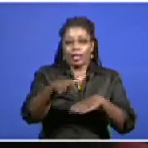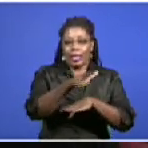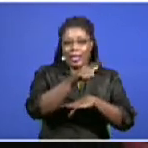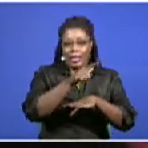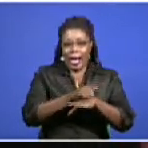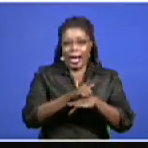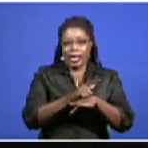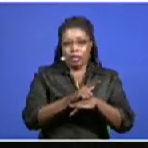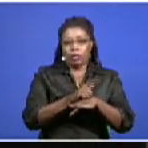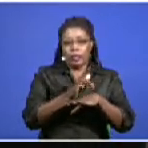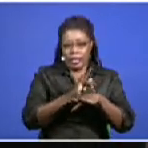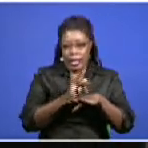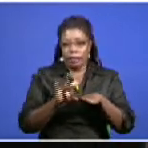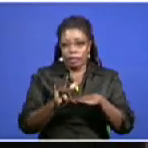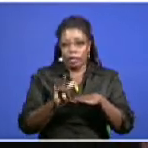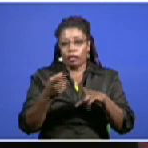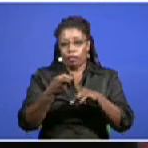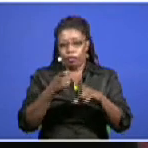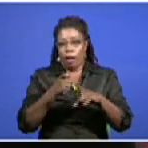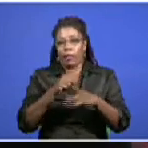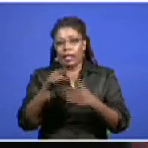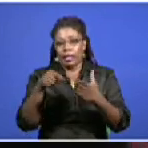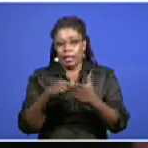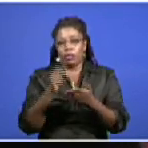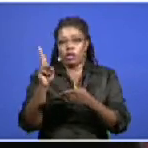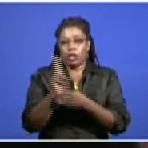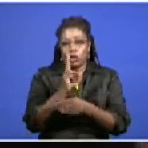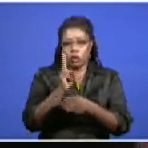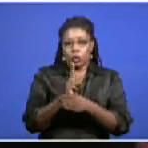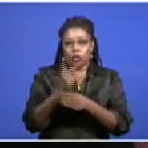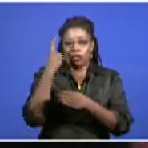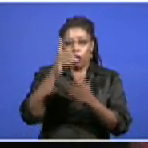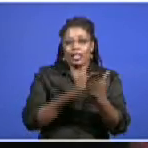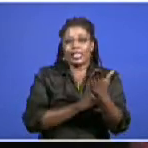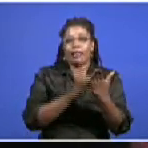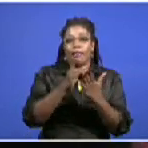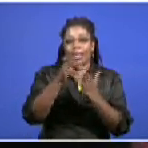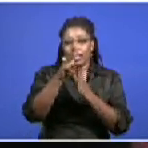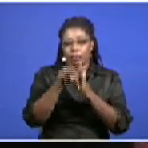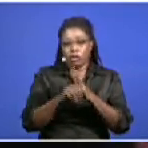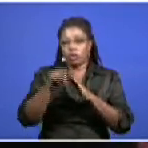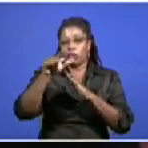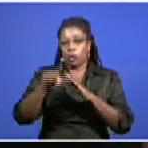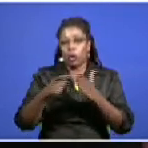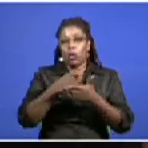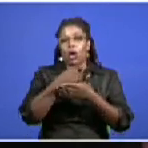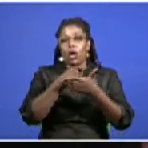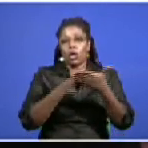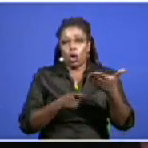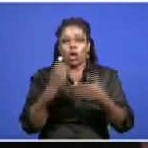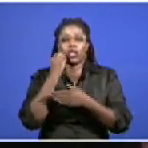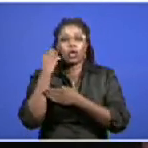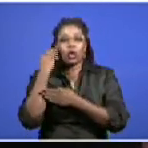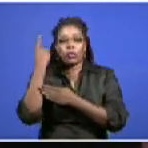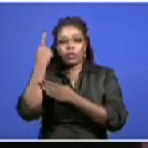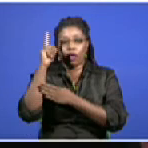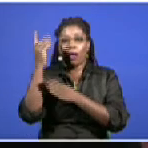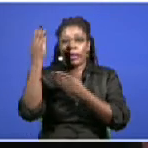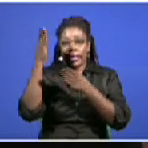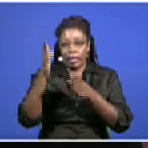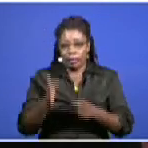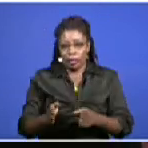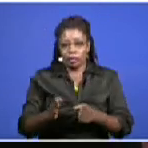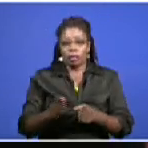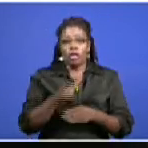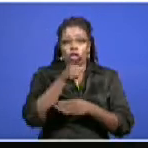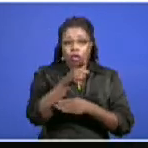result of this exercise will be used for the development of low-cost housing for Bahamians. Once you're